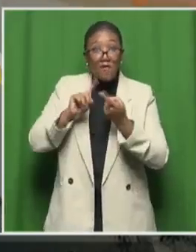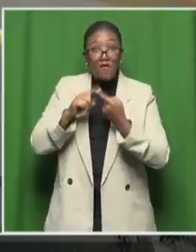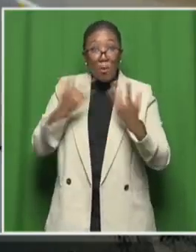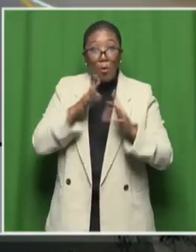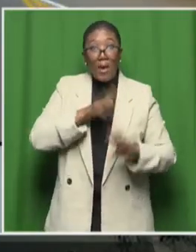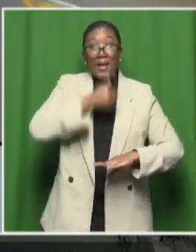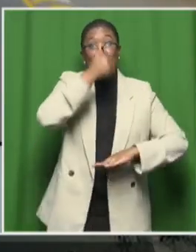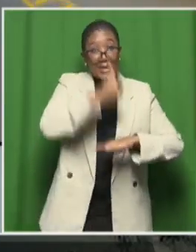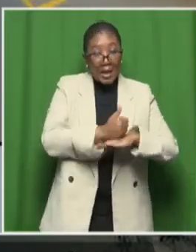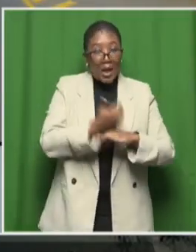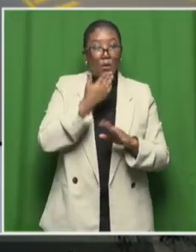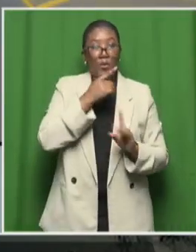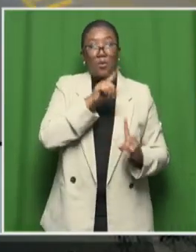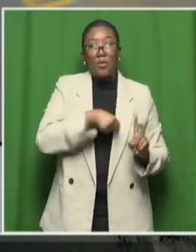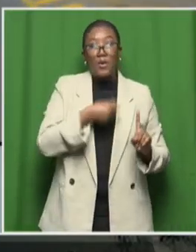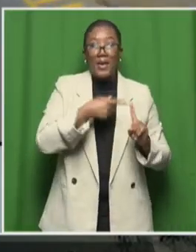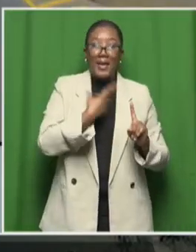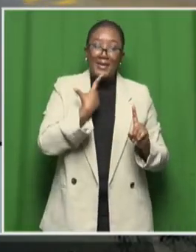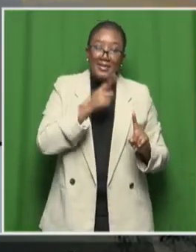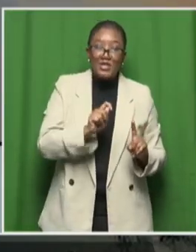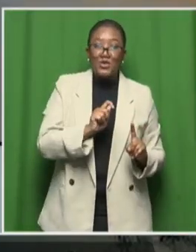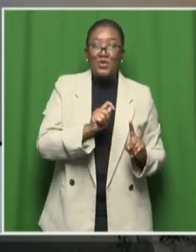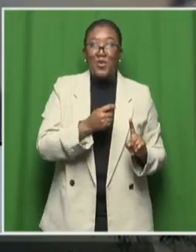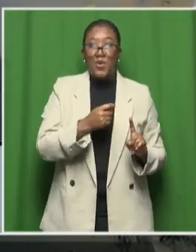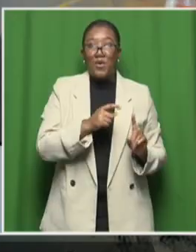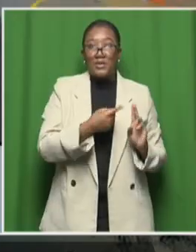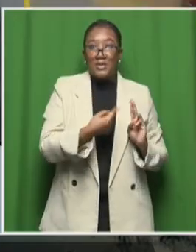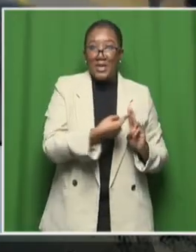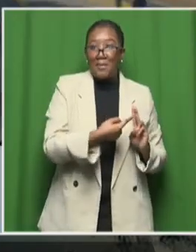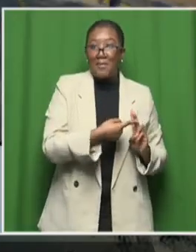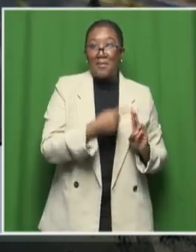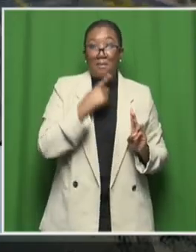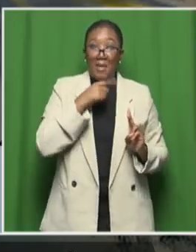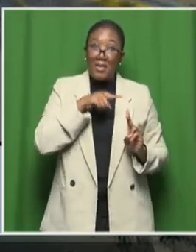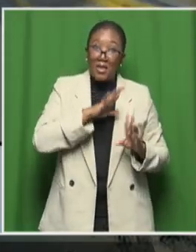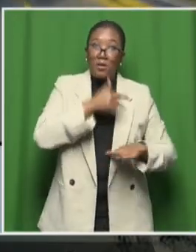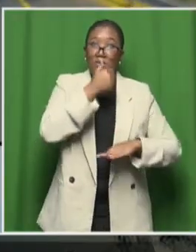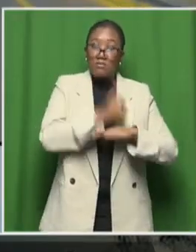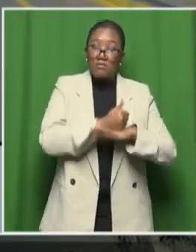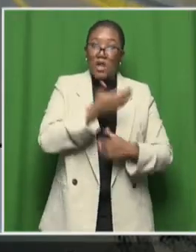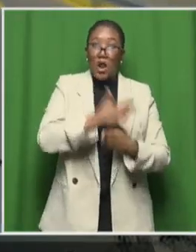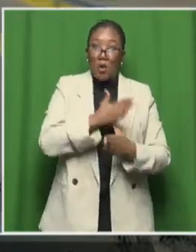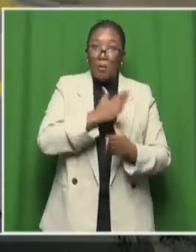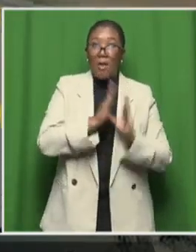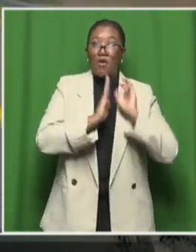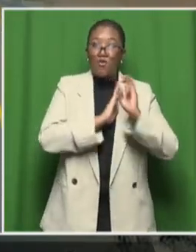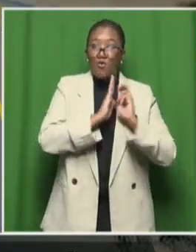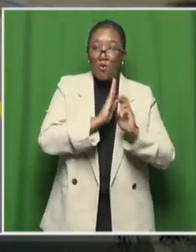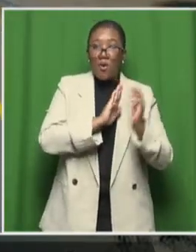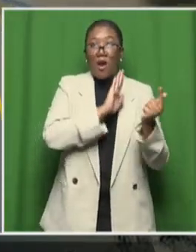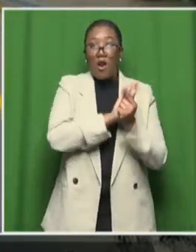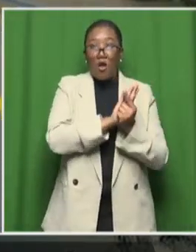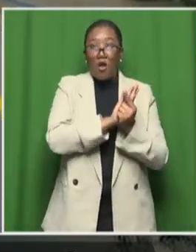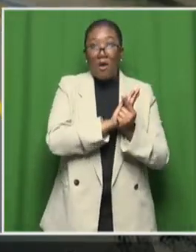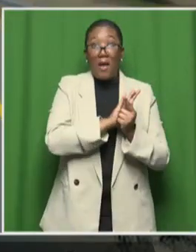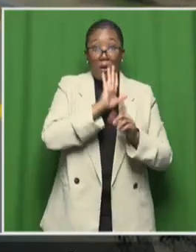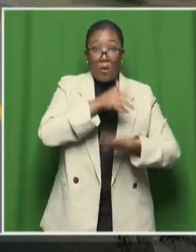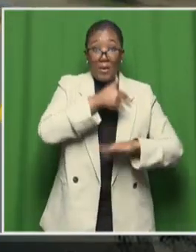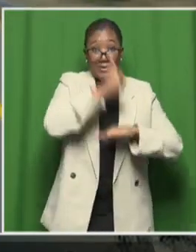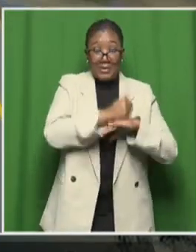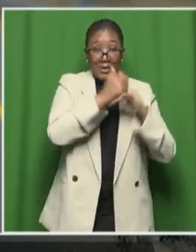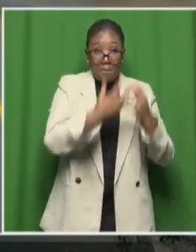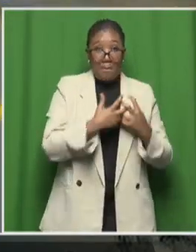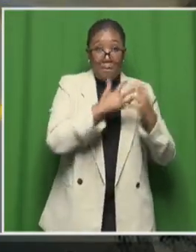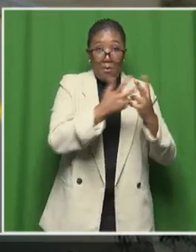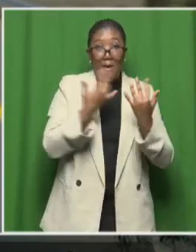put in place by those individuals. And the other one put them in place, and the other one had the responsibility to